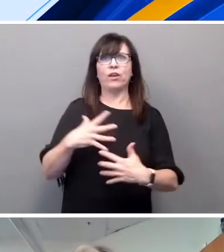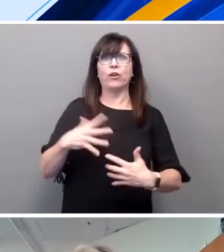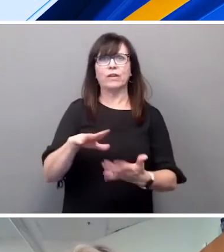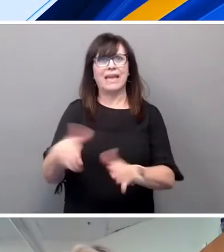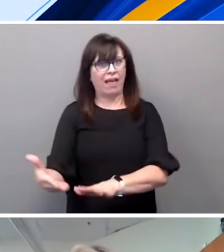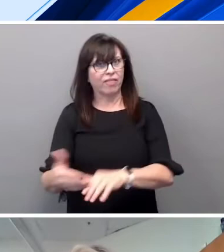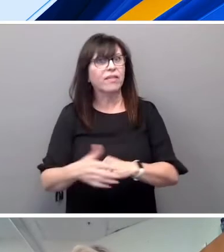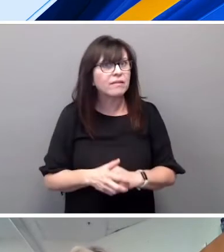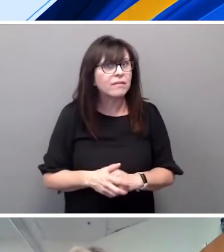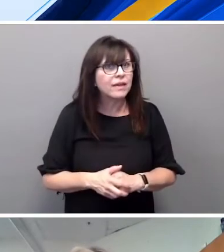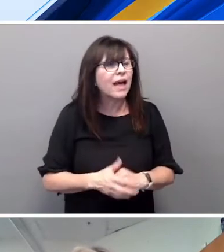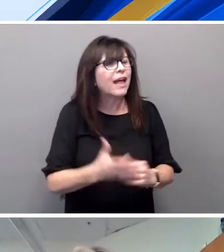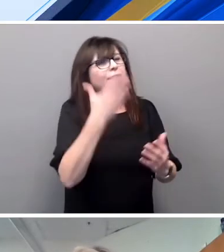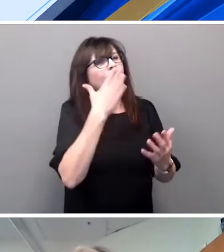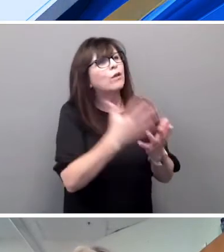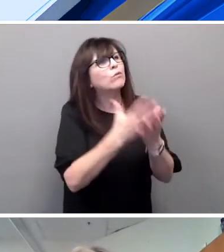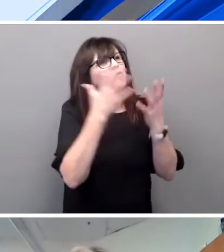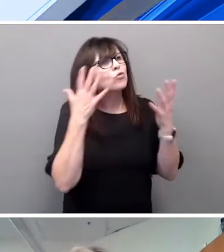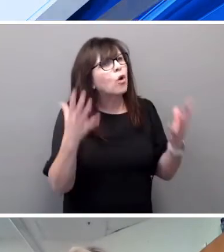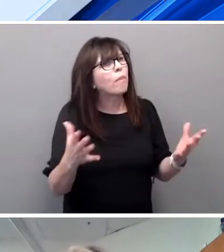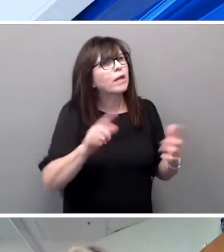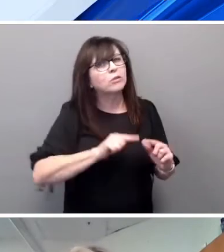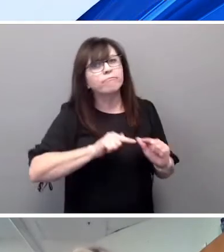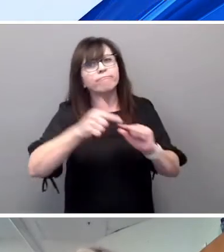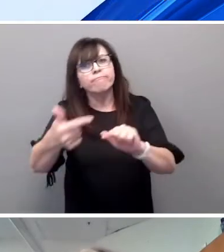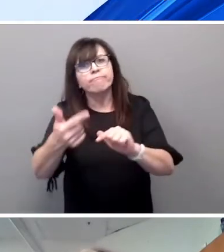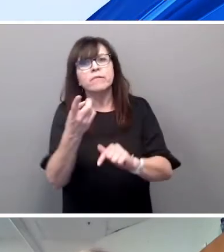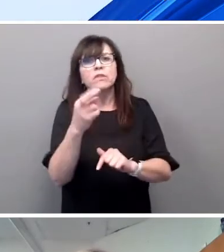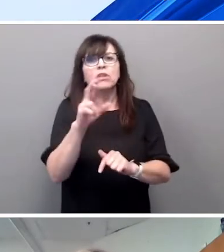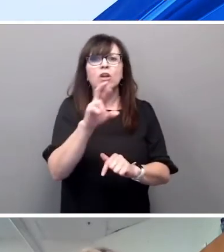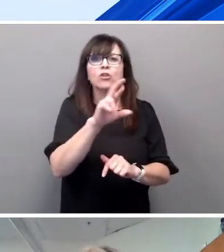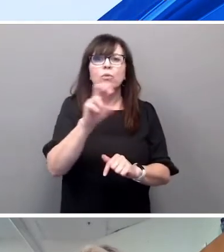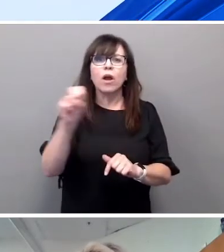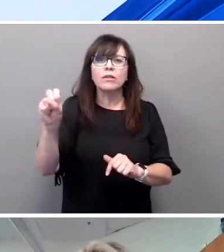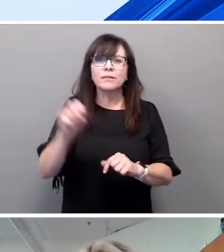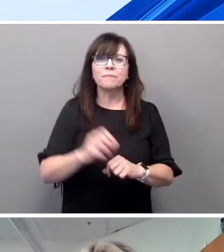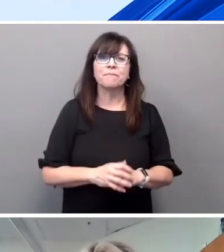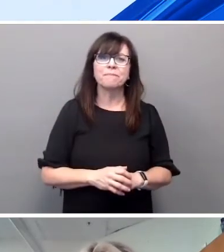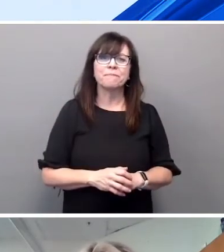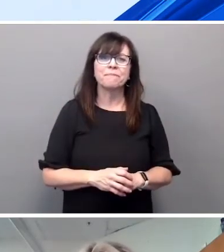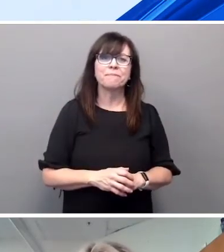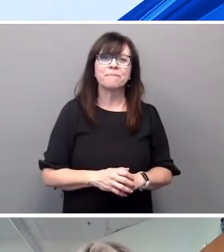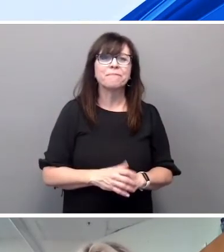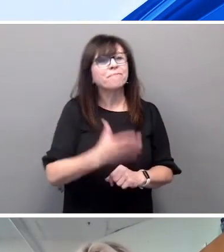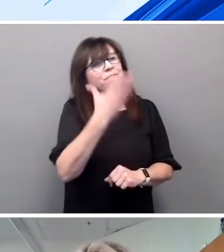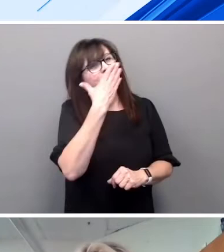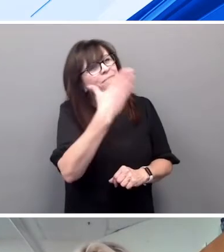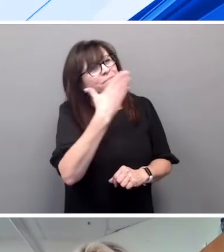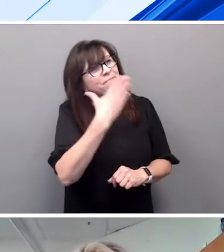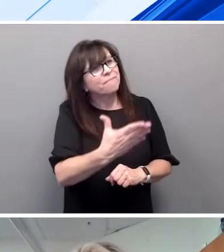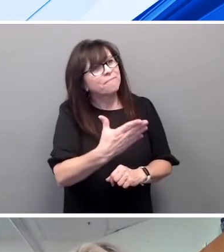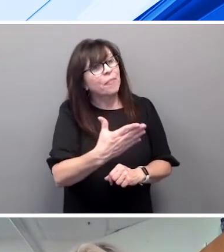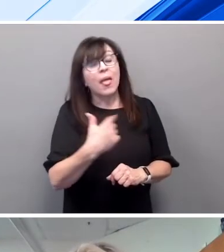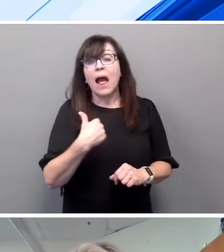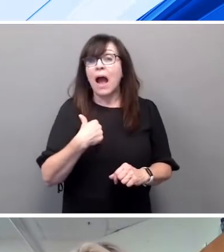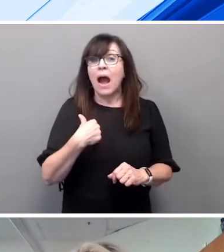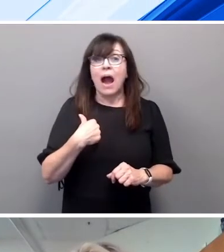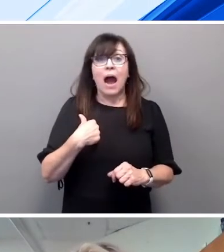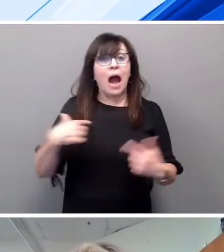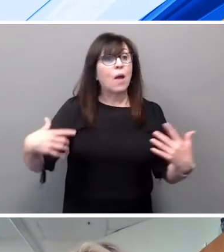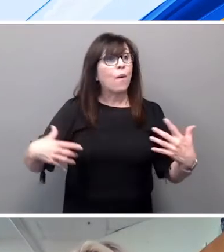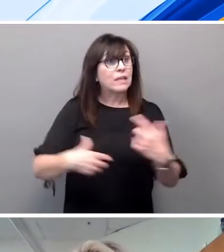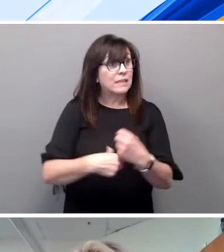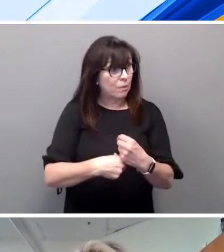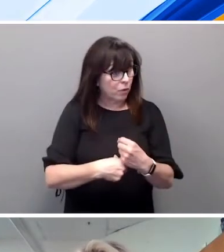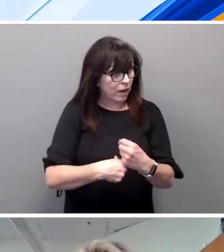So thank you so much, and I'll pass it along to Christine. Okay, thank you. So I just want to summarize by